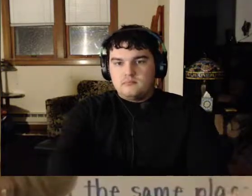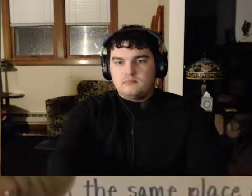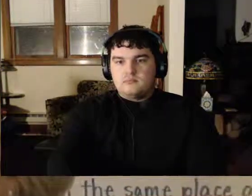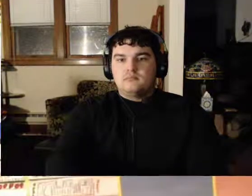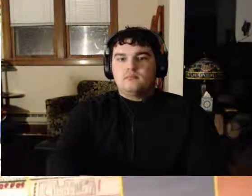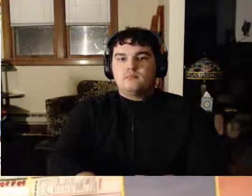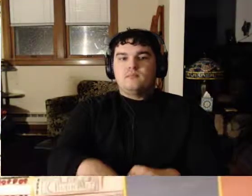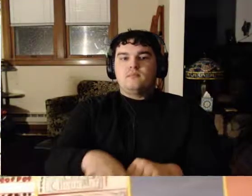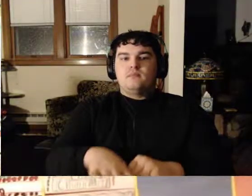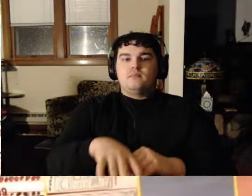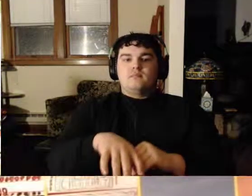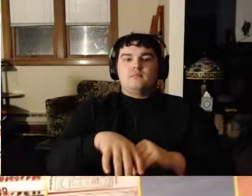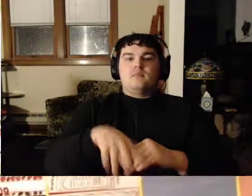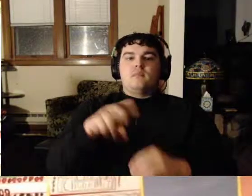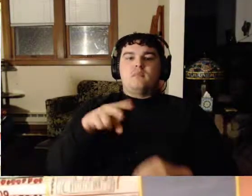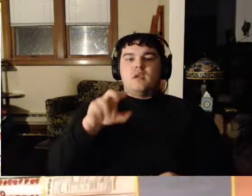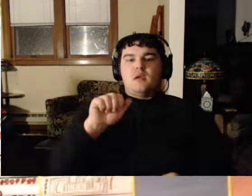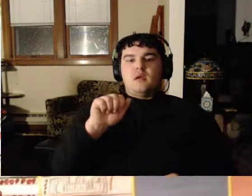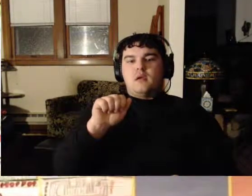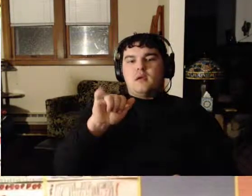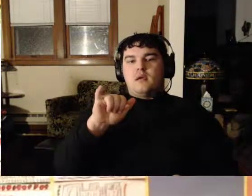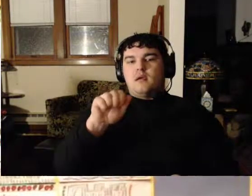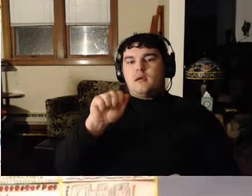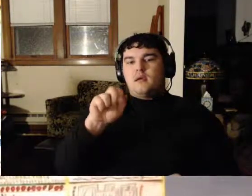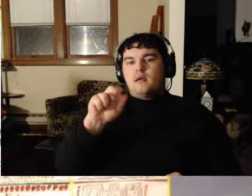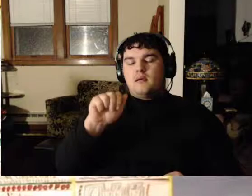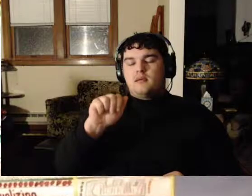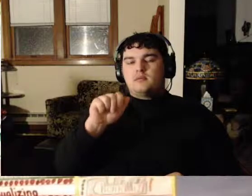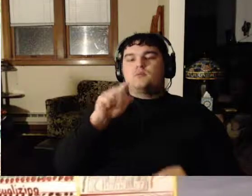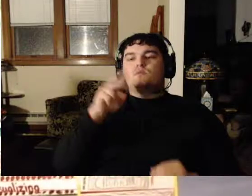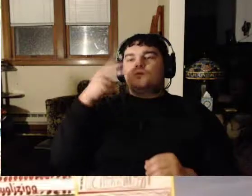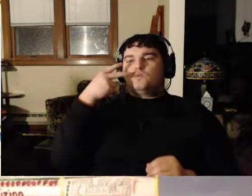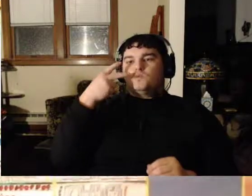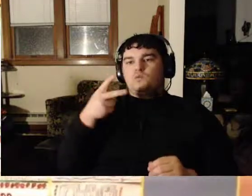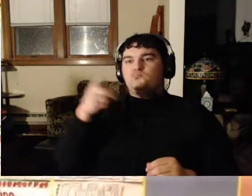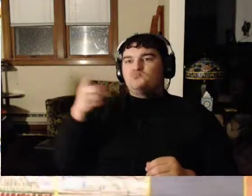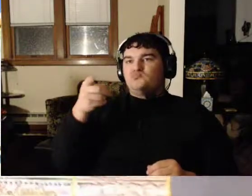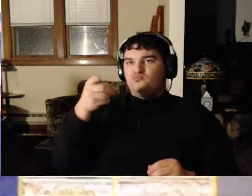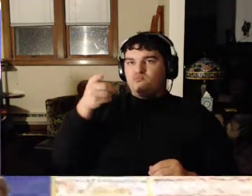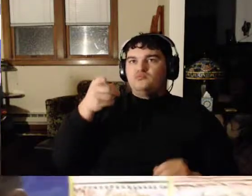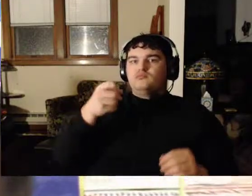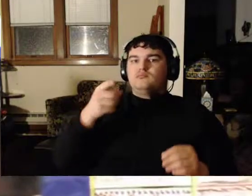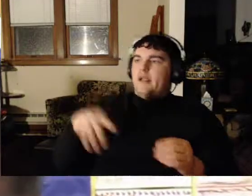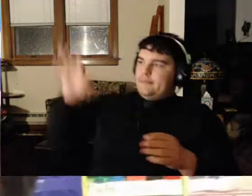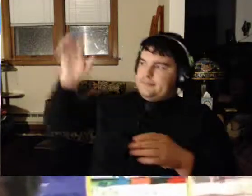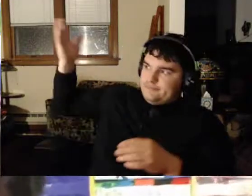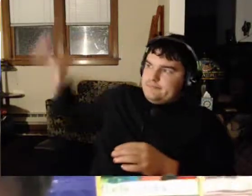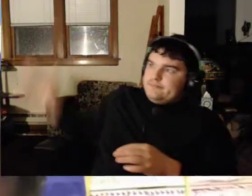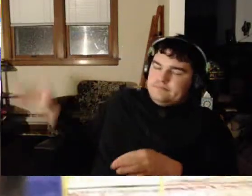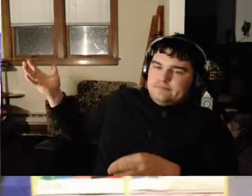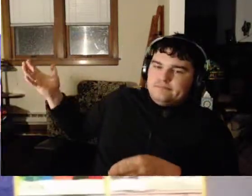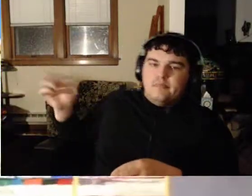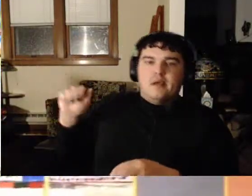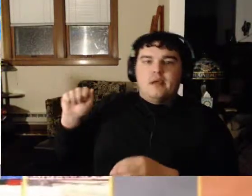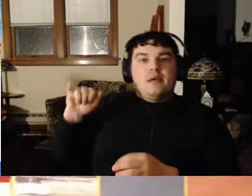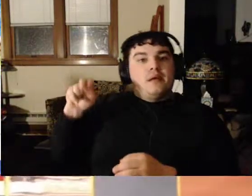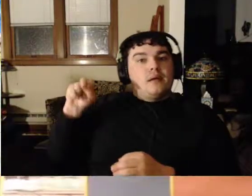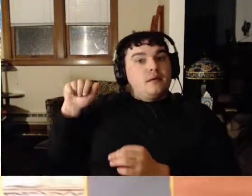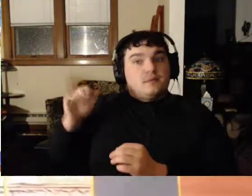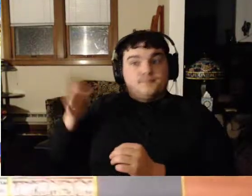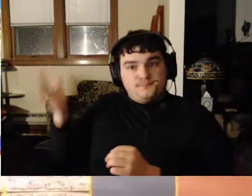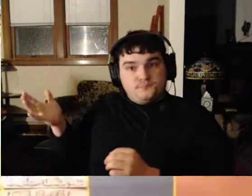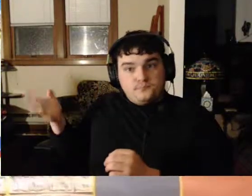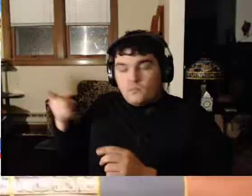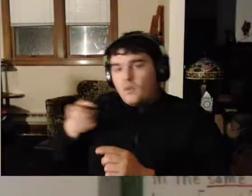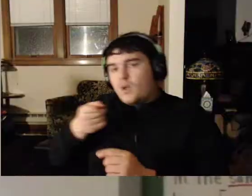And let's look at Ayana. Her job, hers is up here, okay? Ayana, what